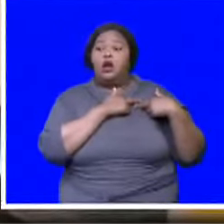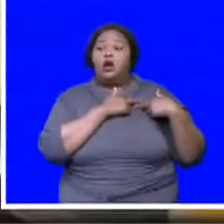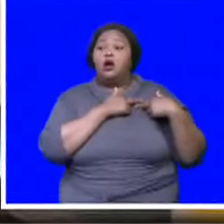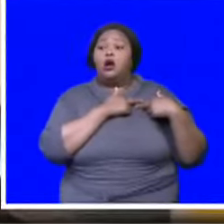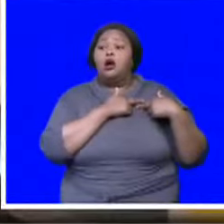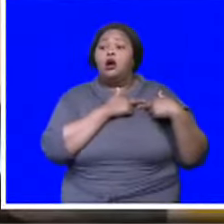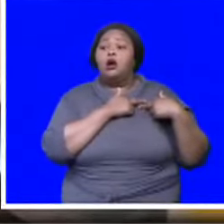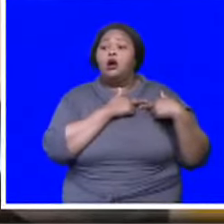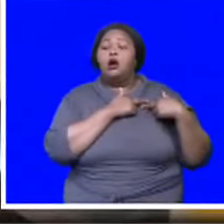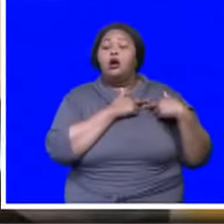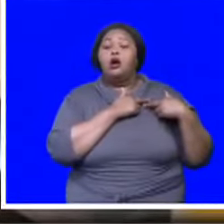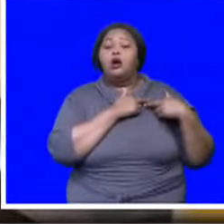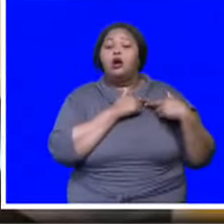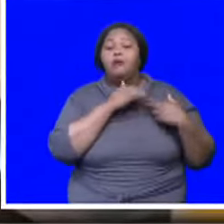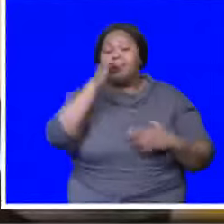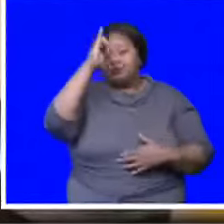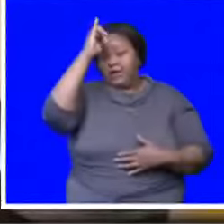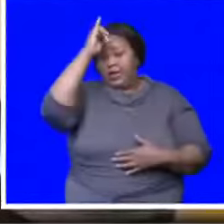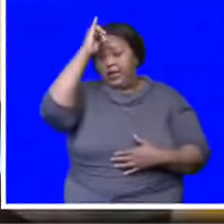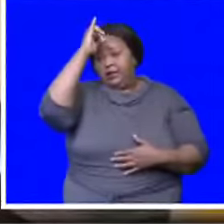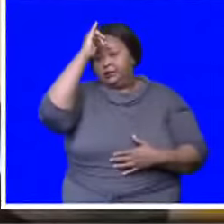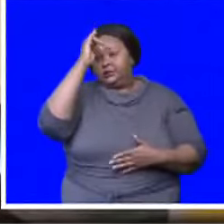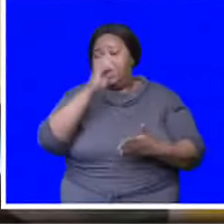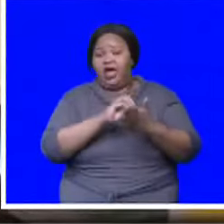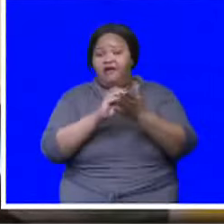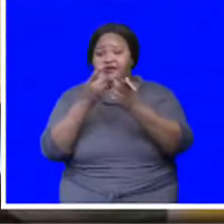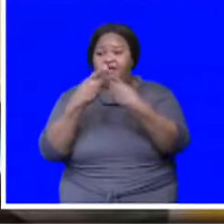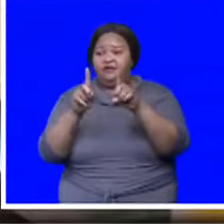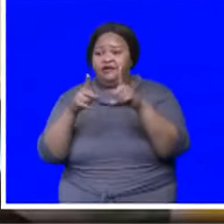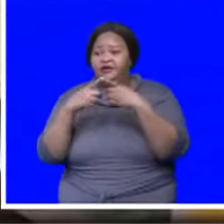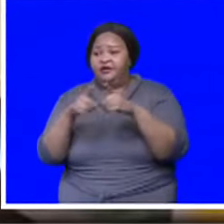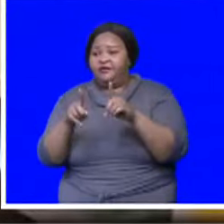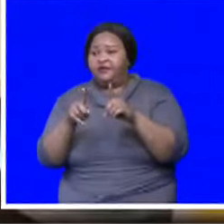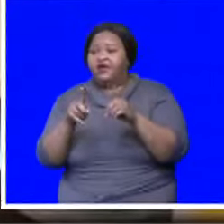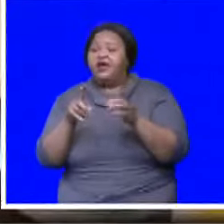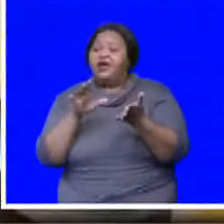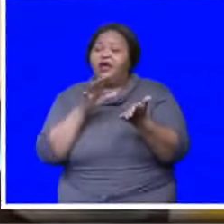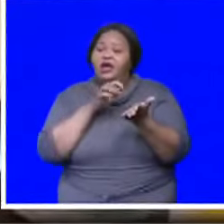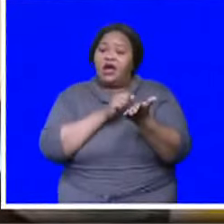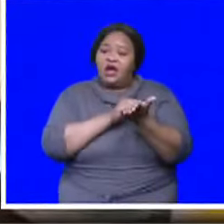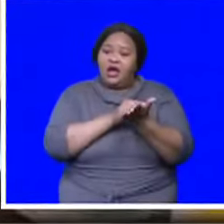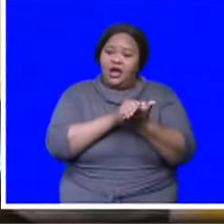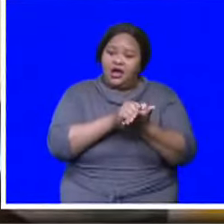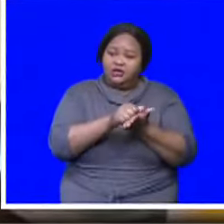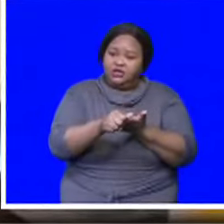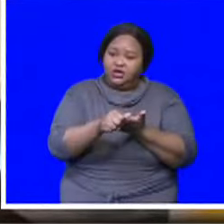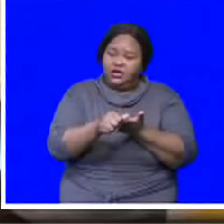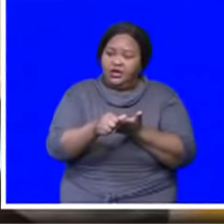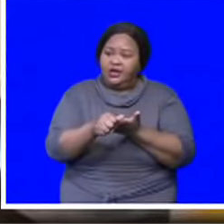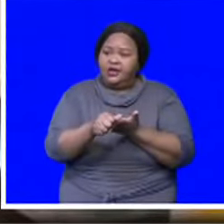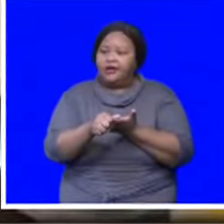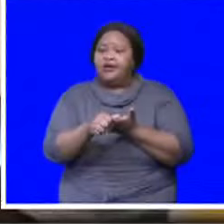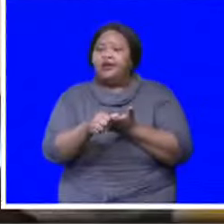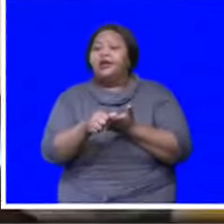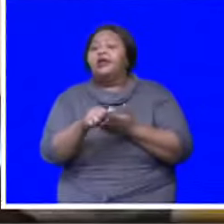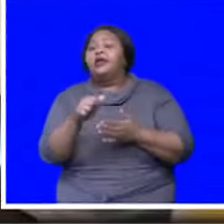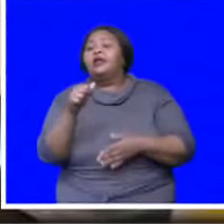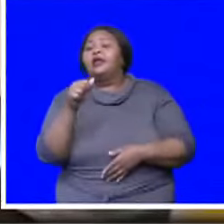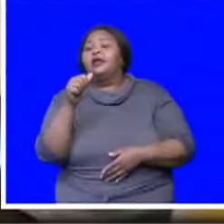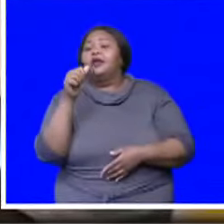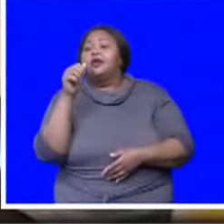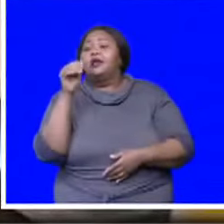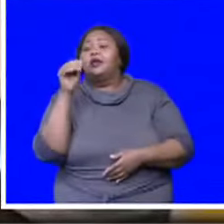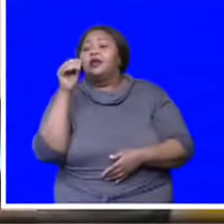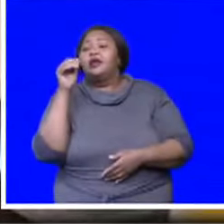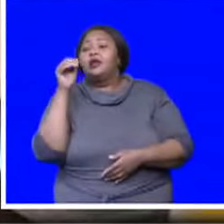that skill, those skills, whether traditional knowledge or maybe some scientific